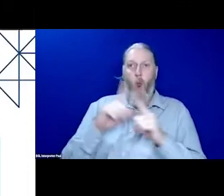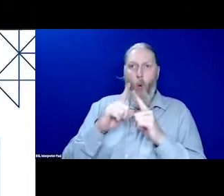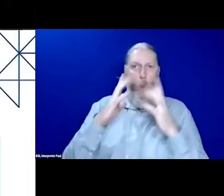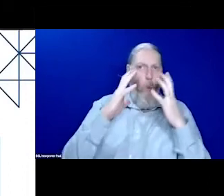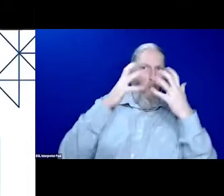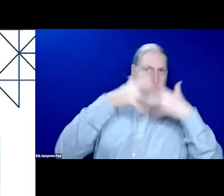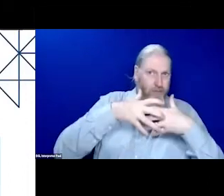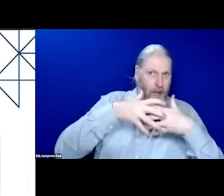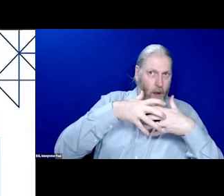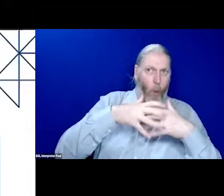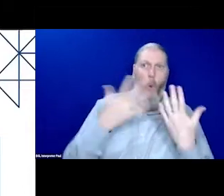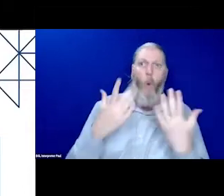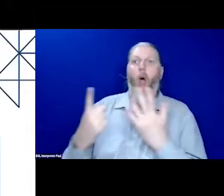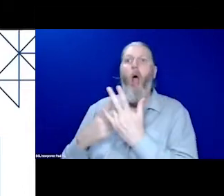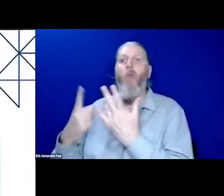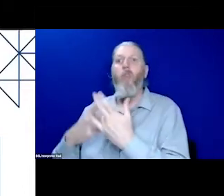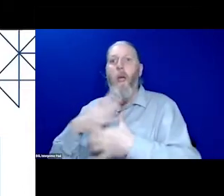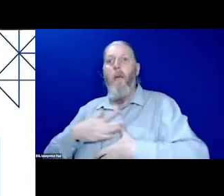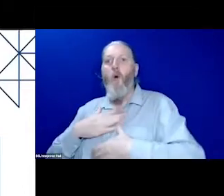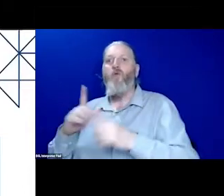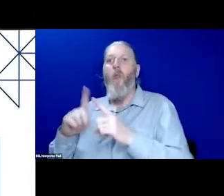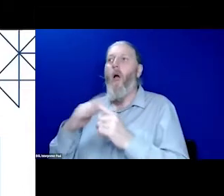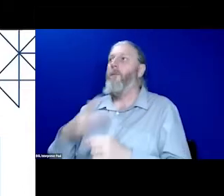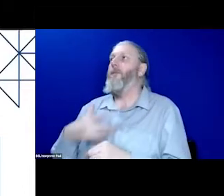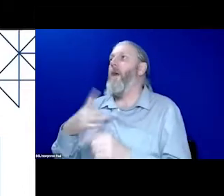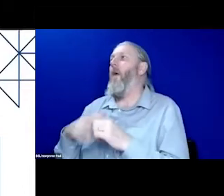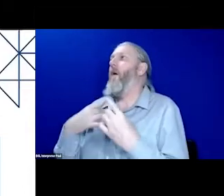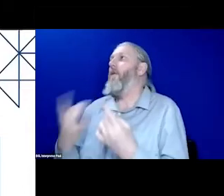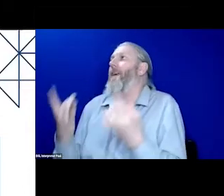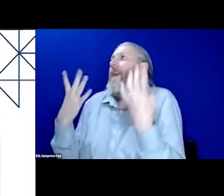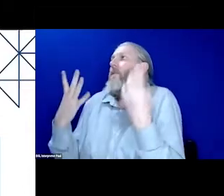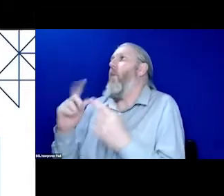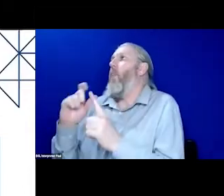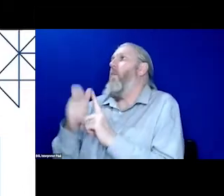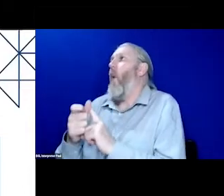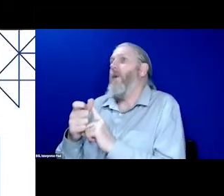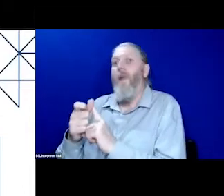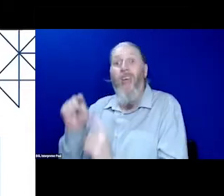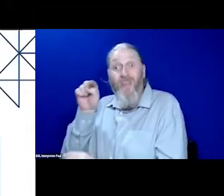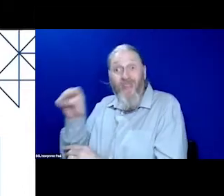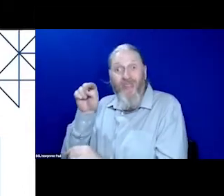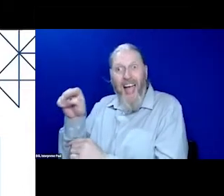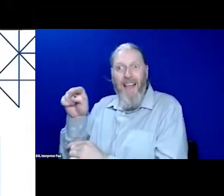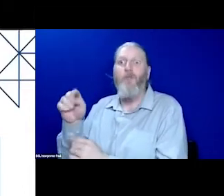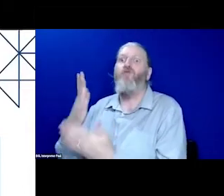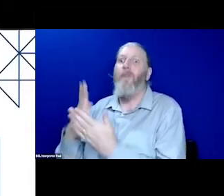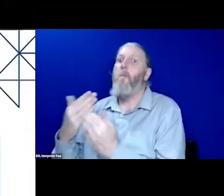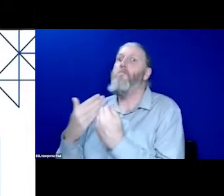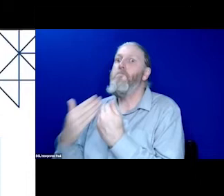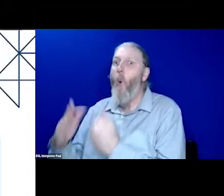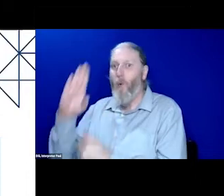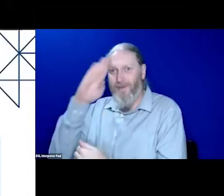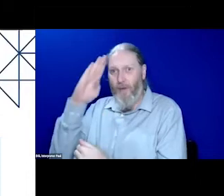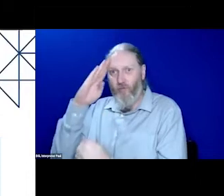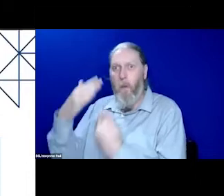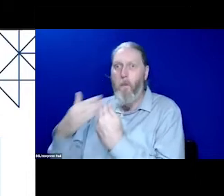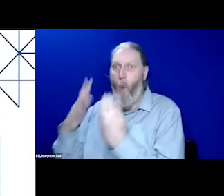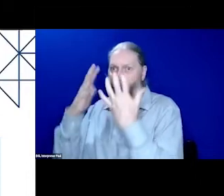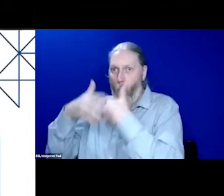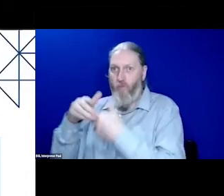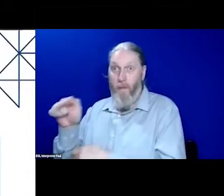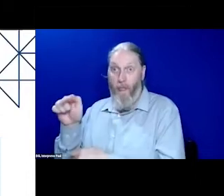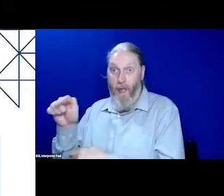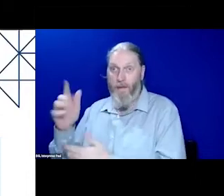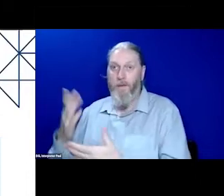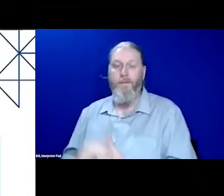predicts worse mental health. Across the board, we're seeing that many young people are feeling sort of moderate levels